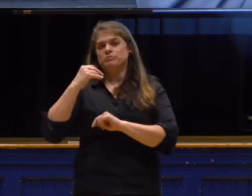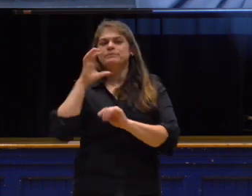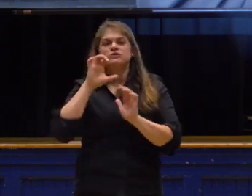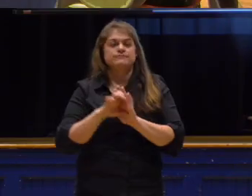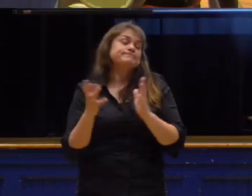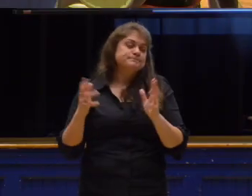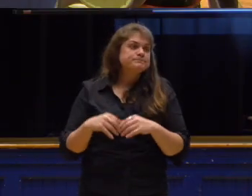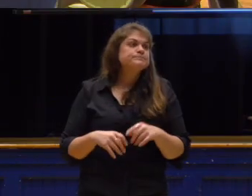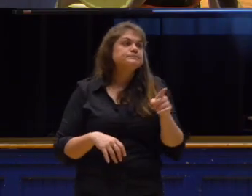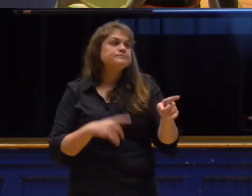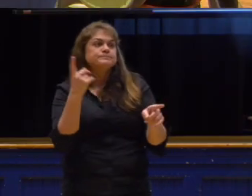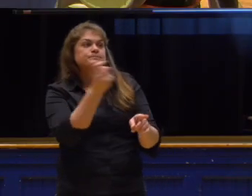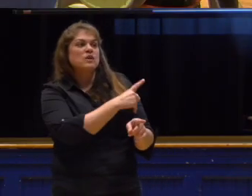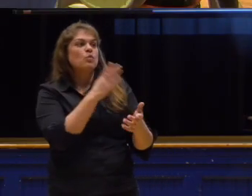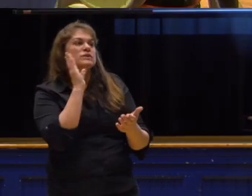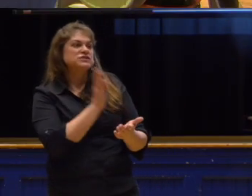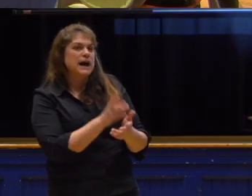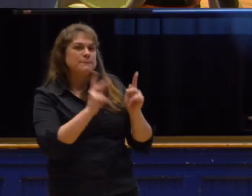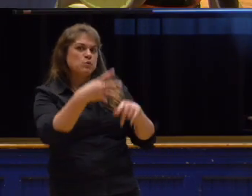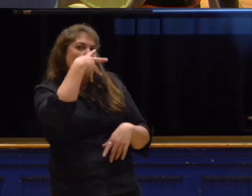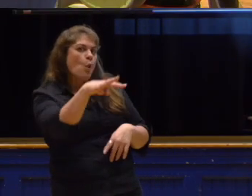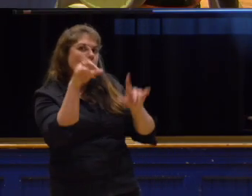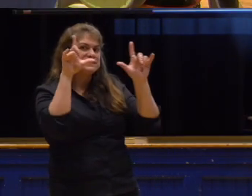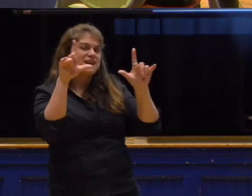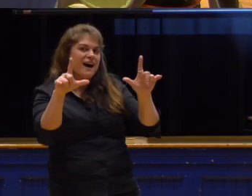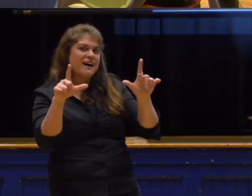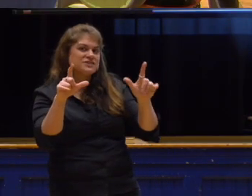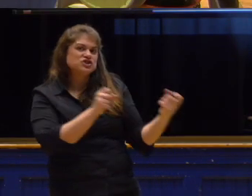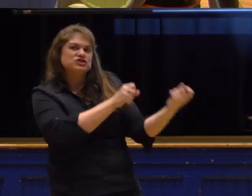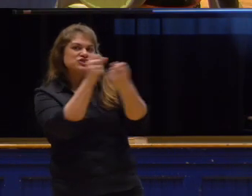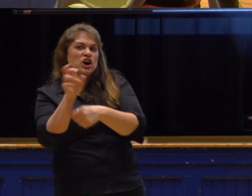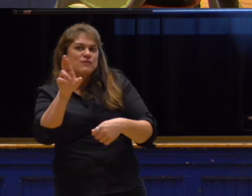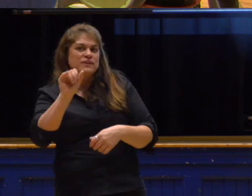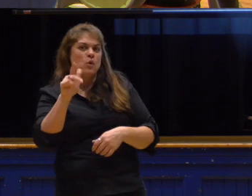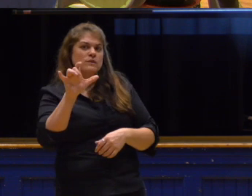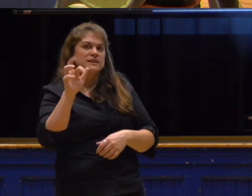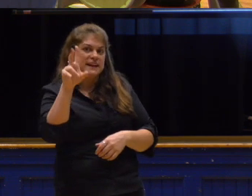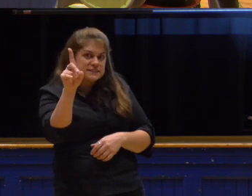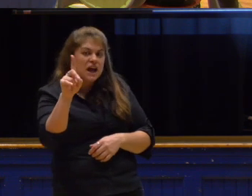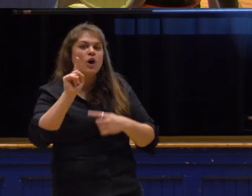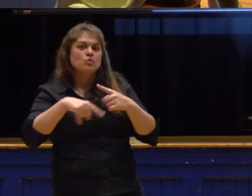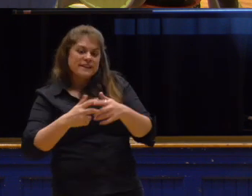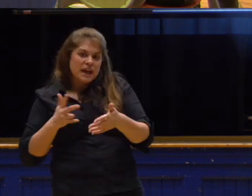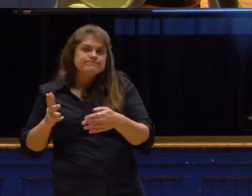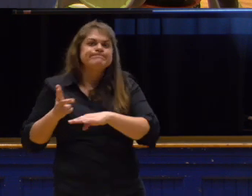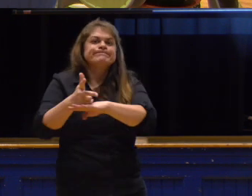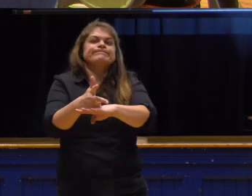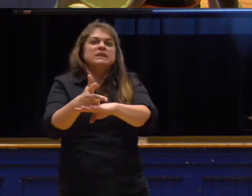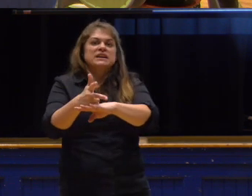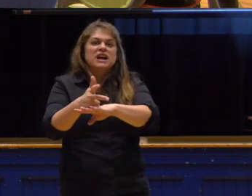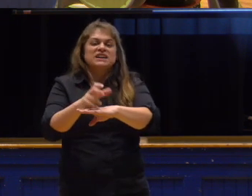picture. What's going to stop people from ignoring the signs that say turn right on Oakland? When they get up to the